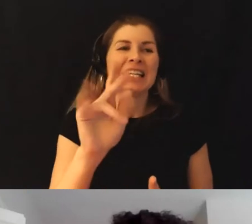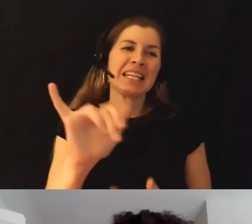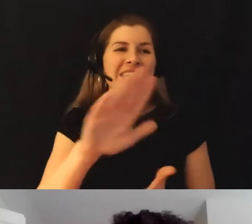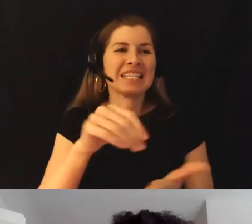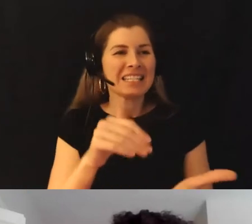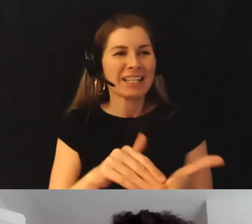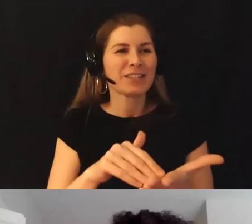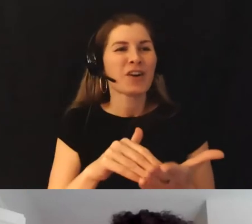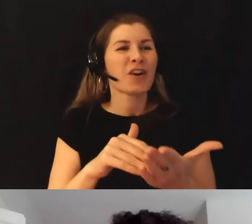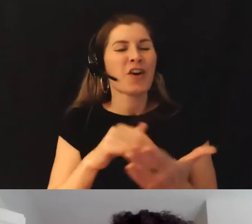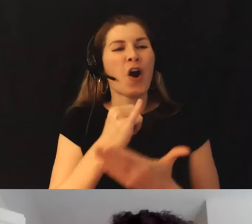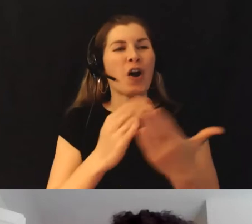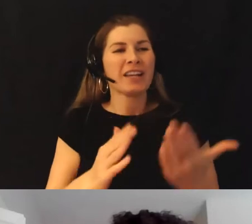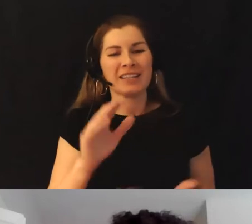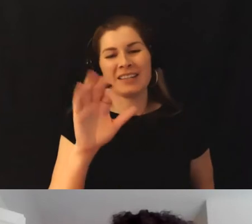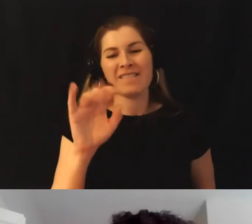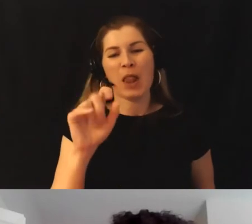Artist Fellow in Education.